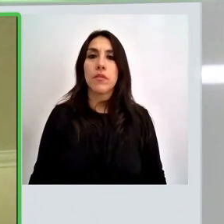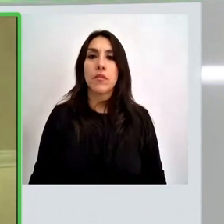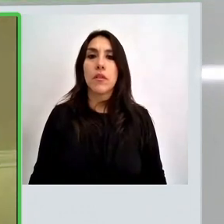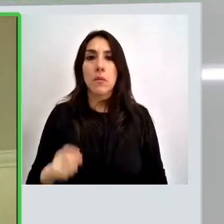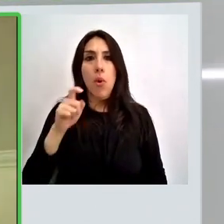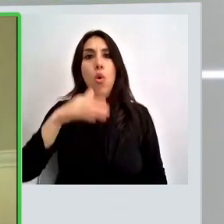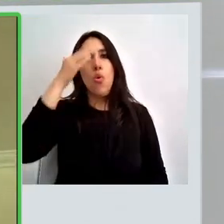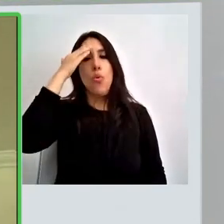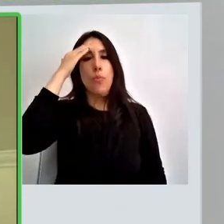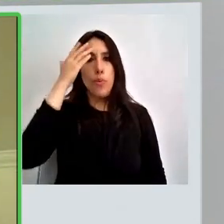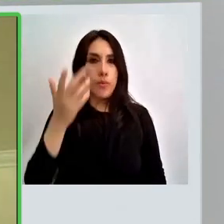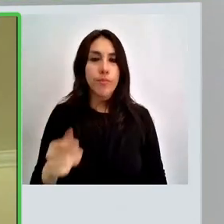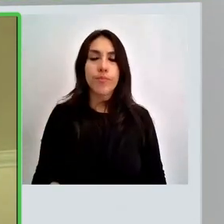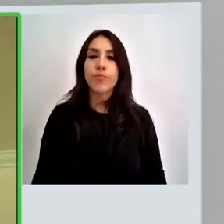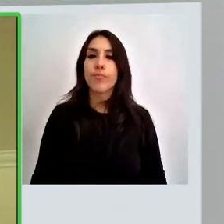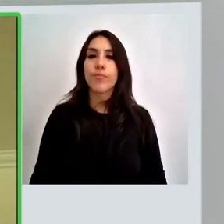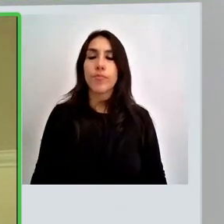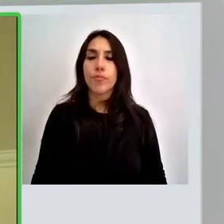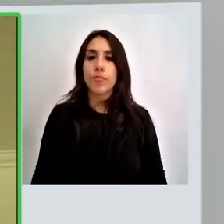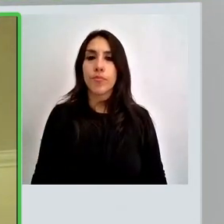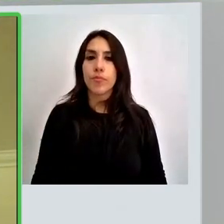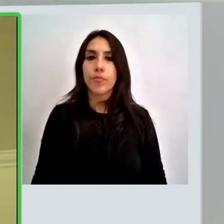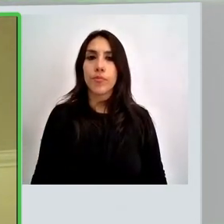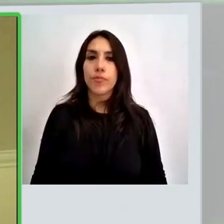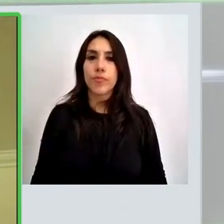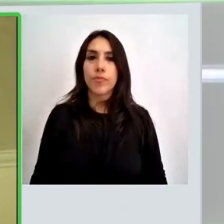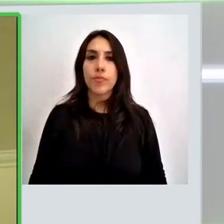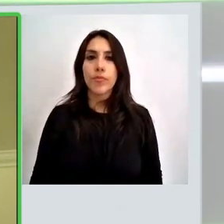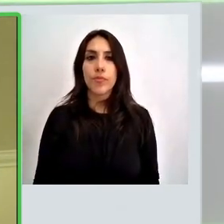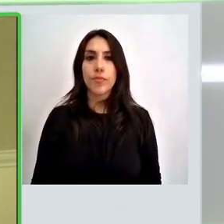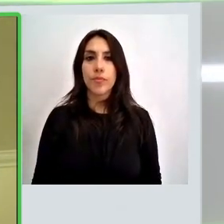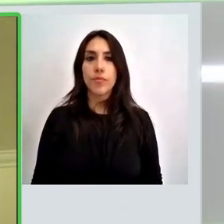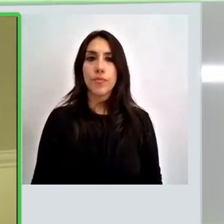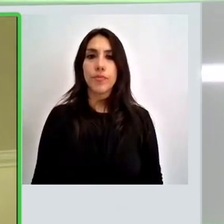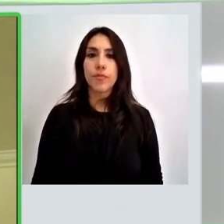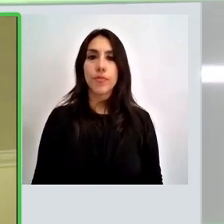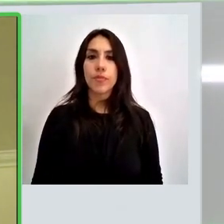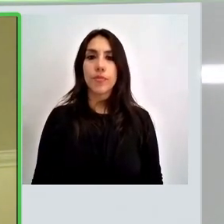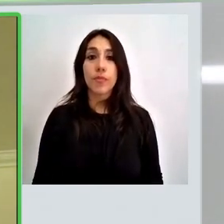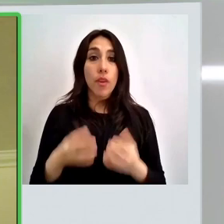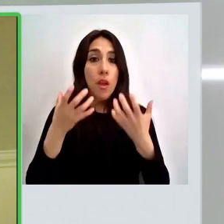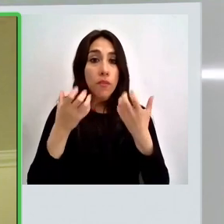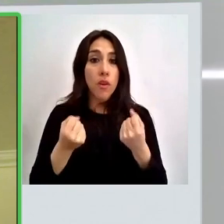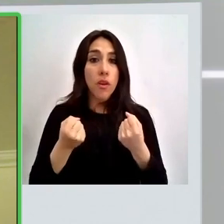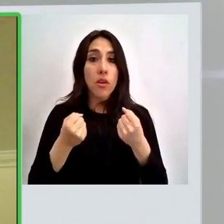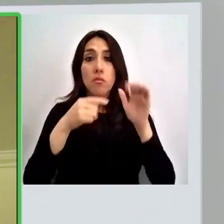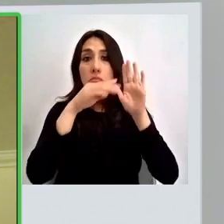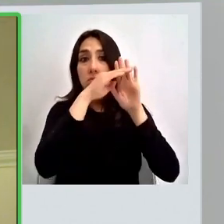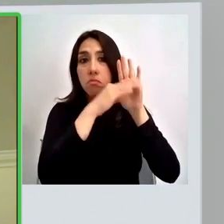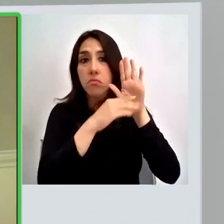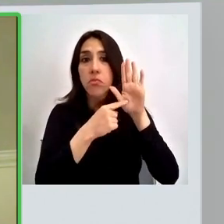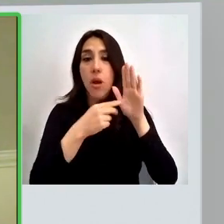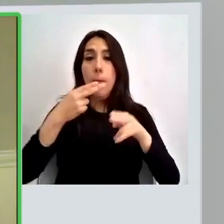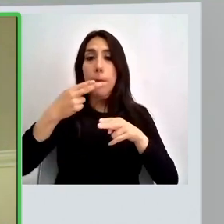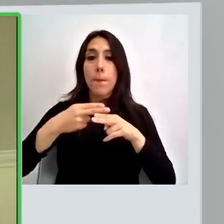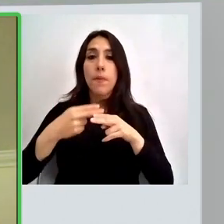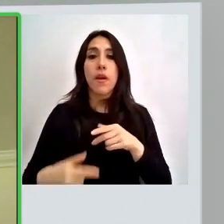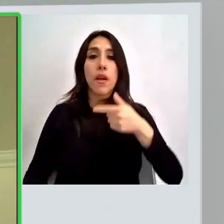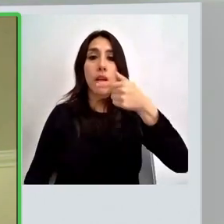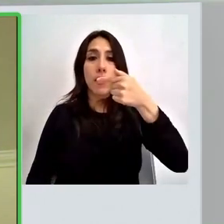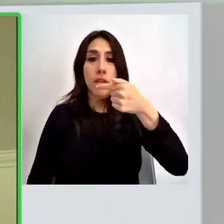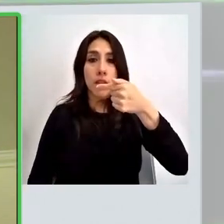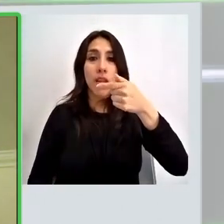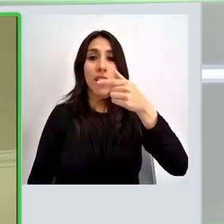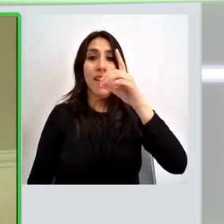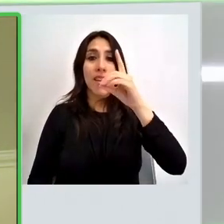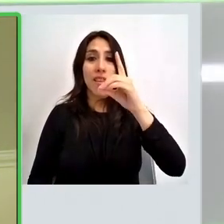Television Decoder and Circuitry Act of 1990. What that bill did is it mandated that